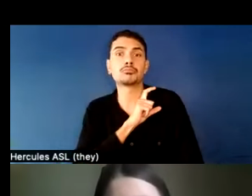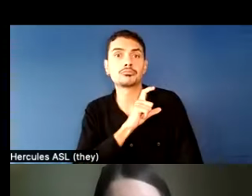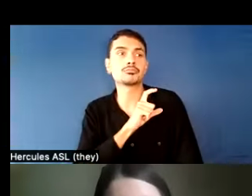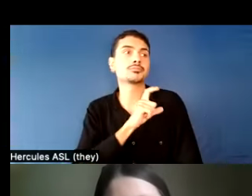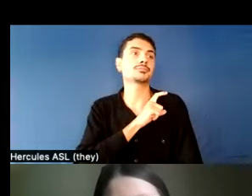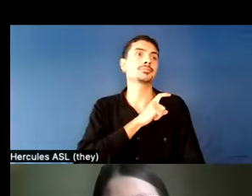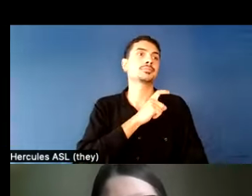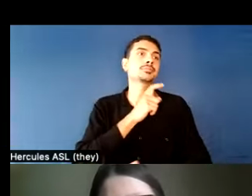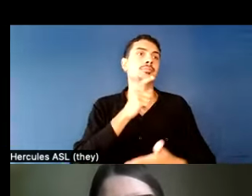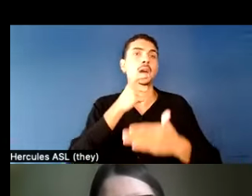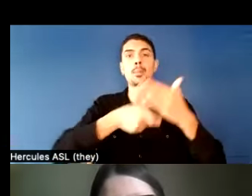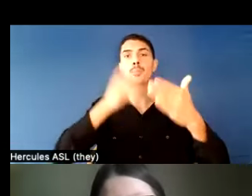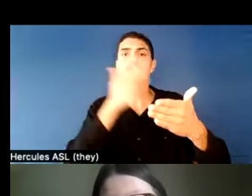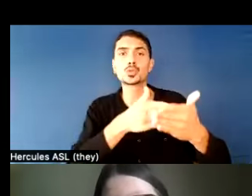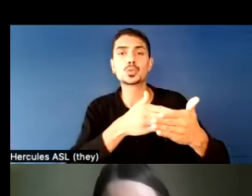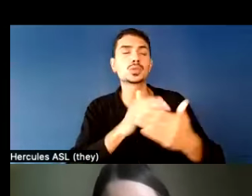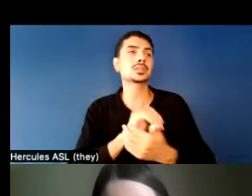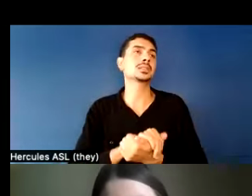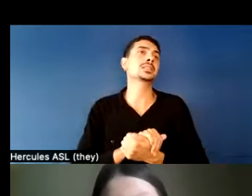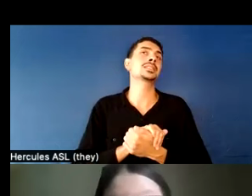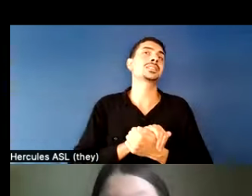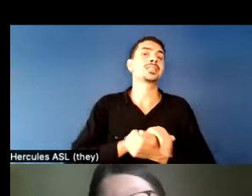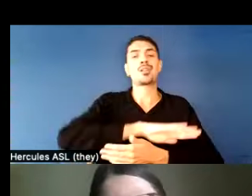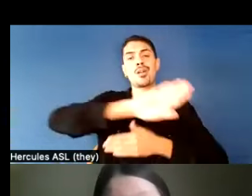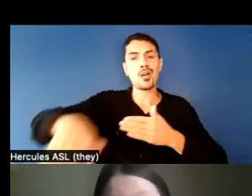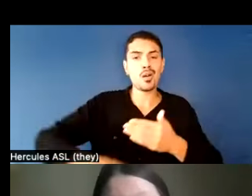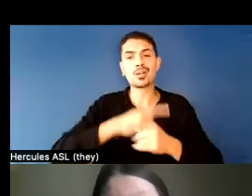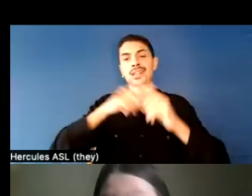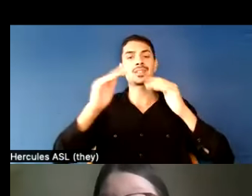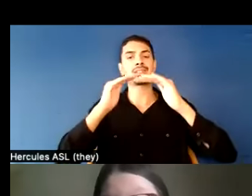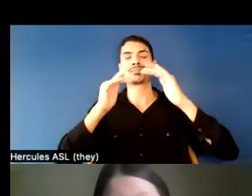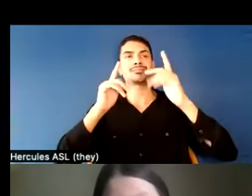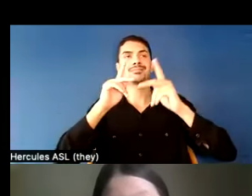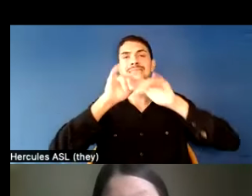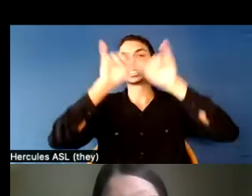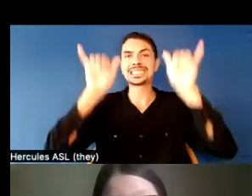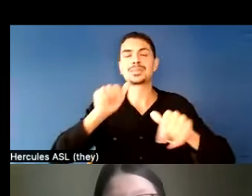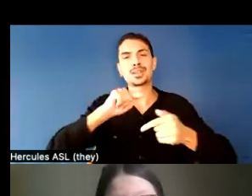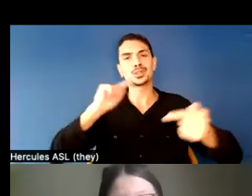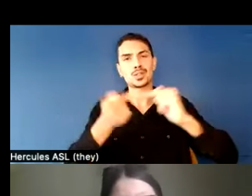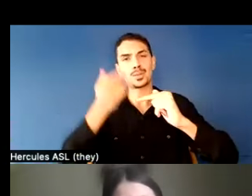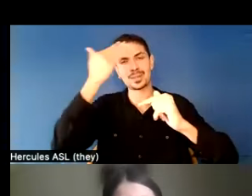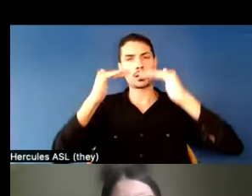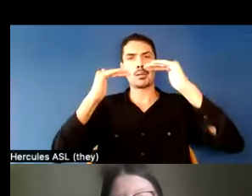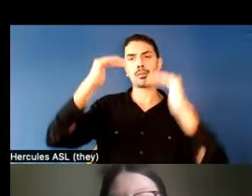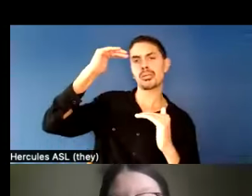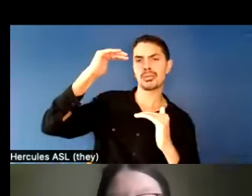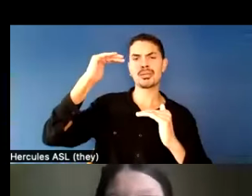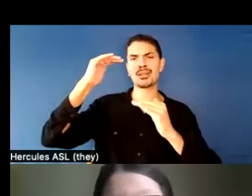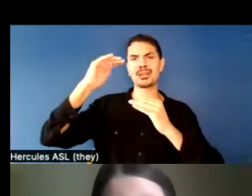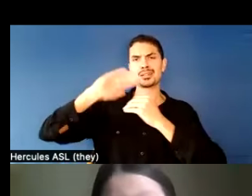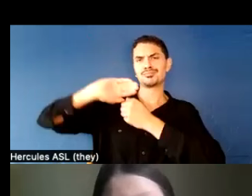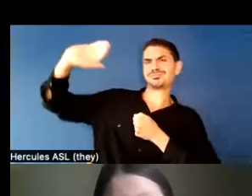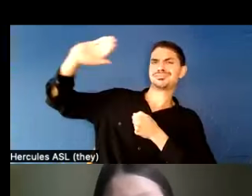enforcement, prosecution, with all the inequities and harm that people have experienced from the systems. And so we're talking about